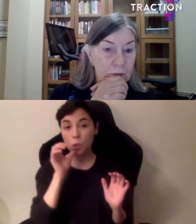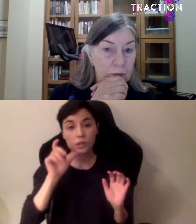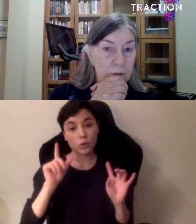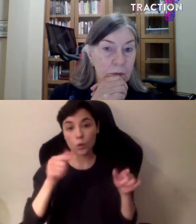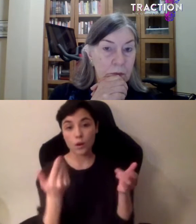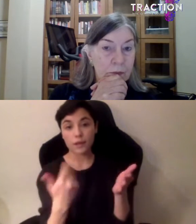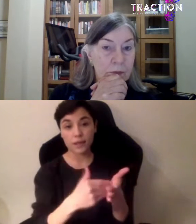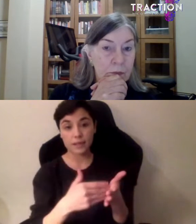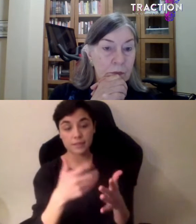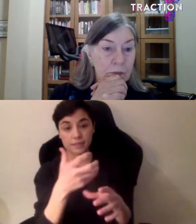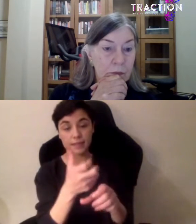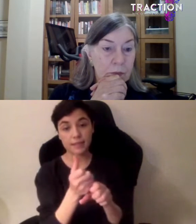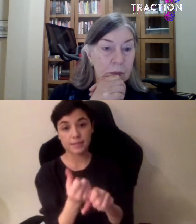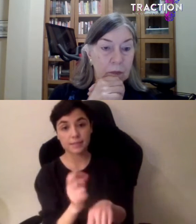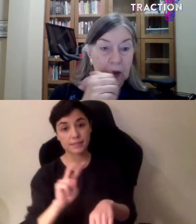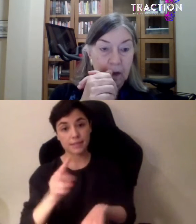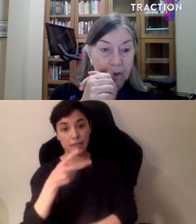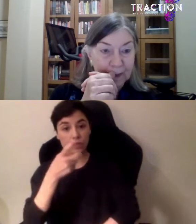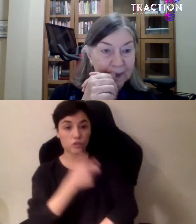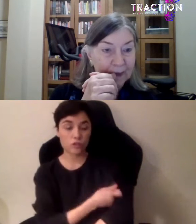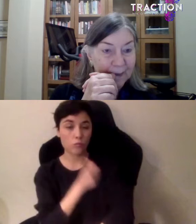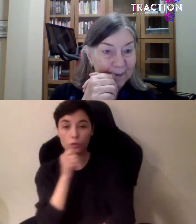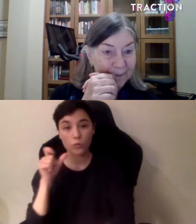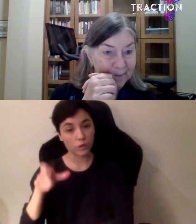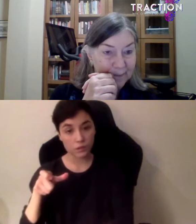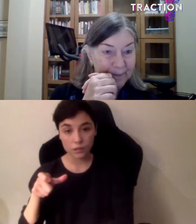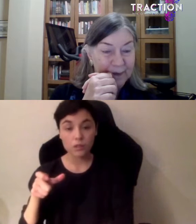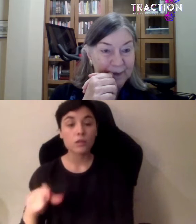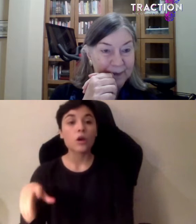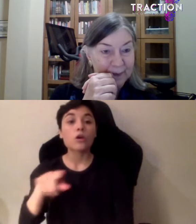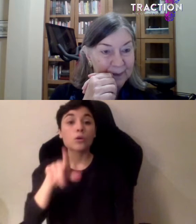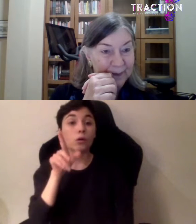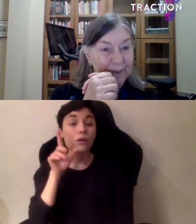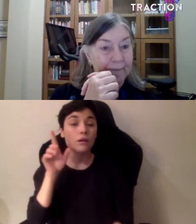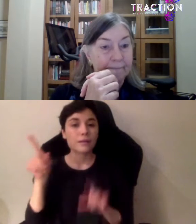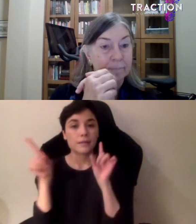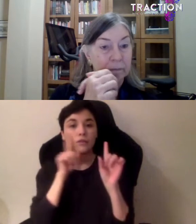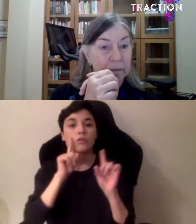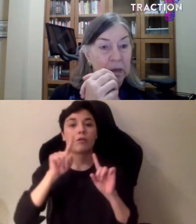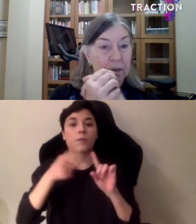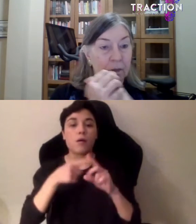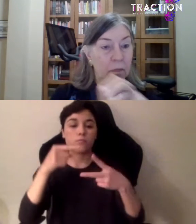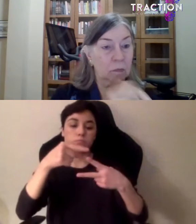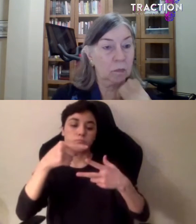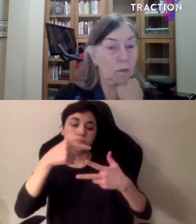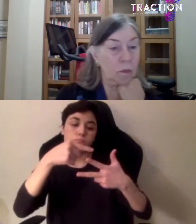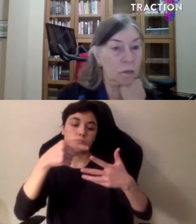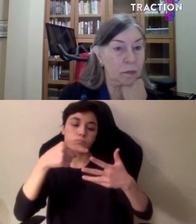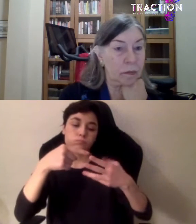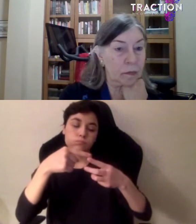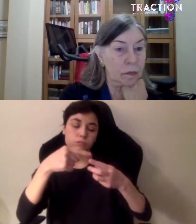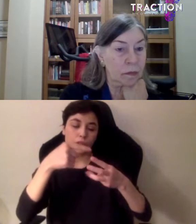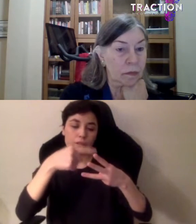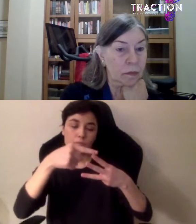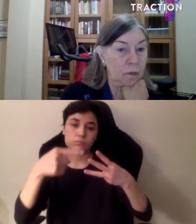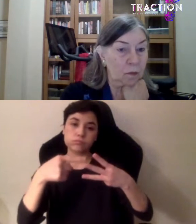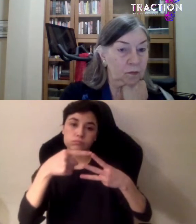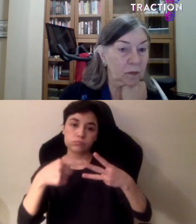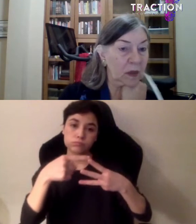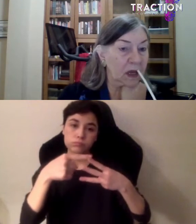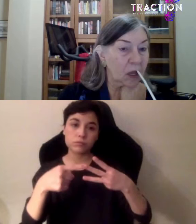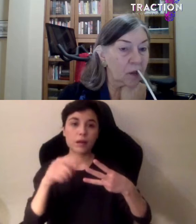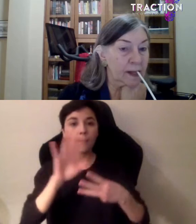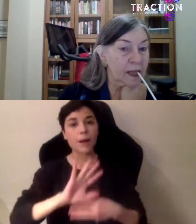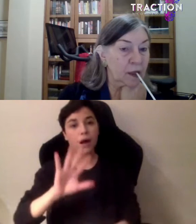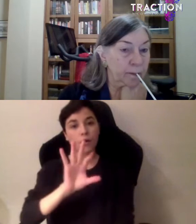concerns about that one, because you hear about Moderna and Pfizer being 94, 95%